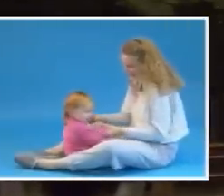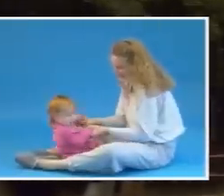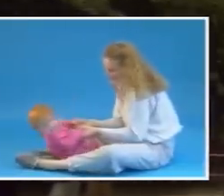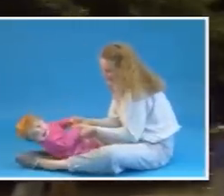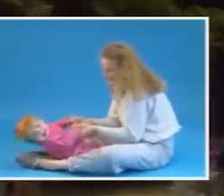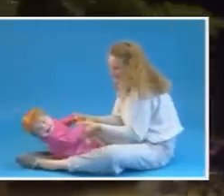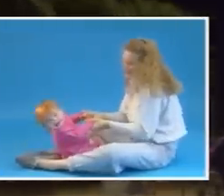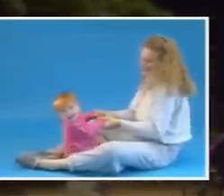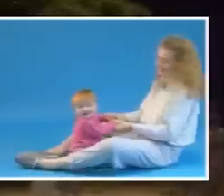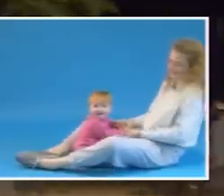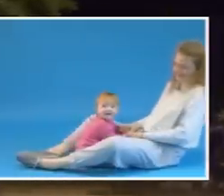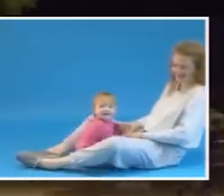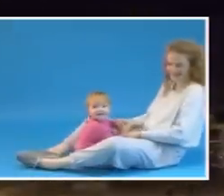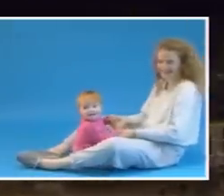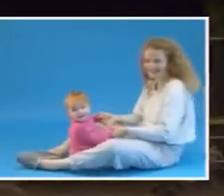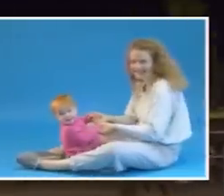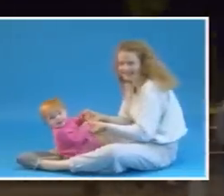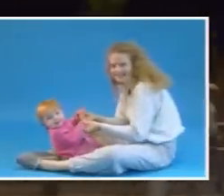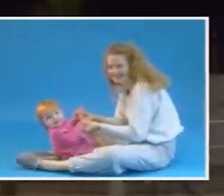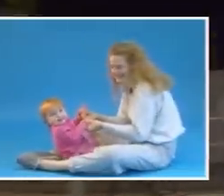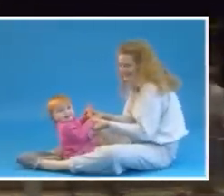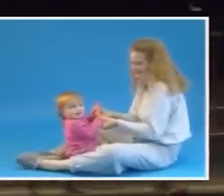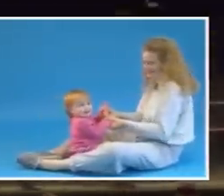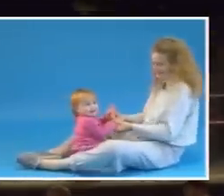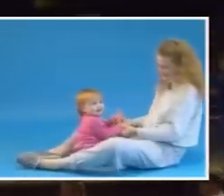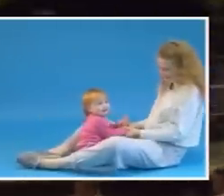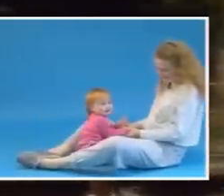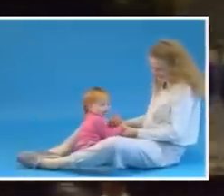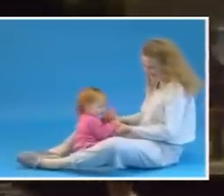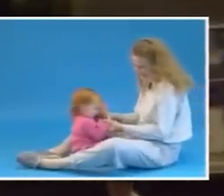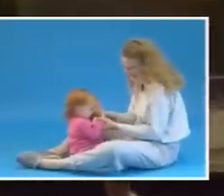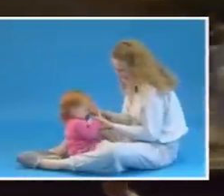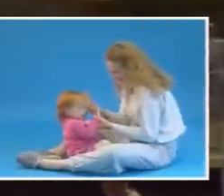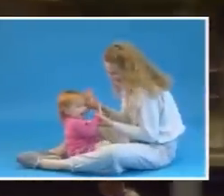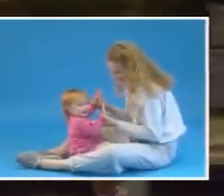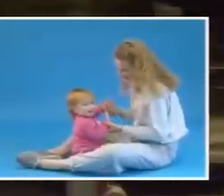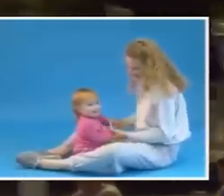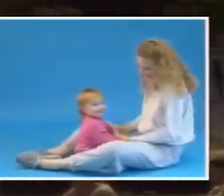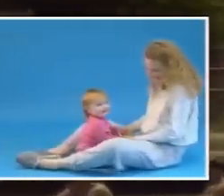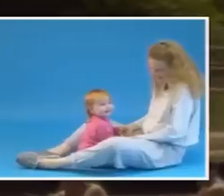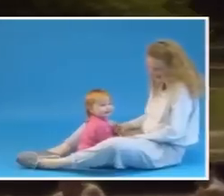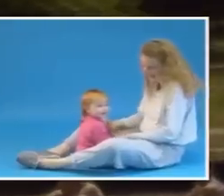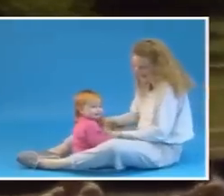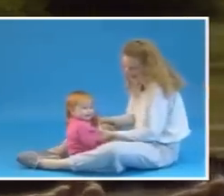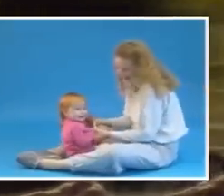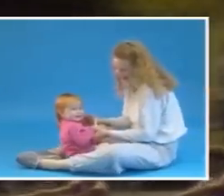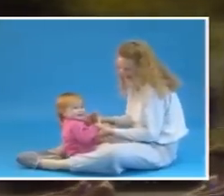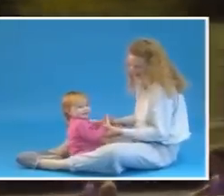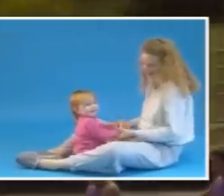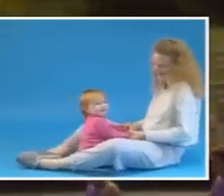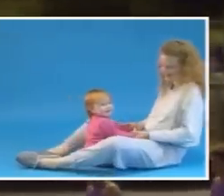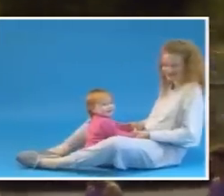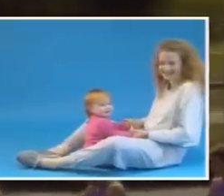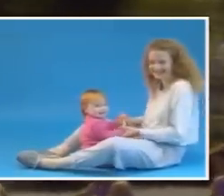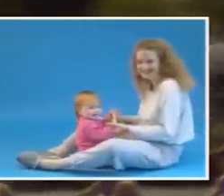Row, row, row your boat gently down the stream. Merrily, merrily, merrily, merrily, life is